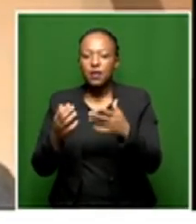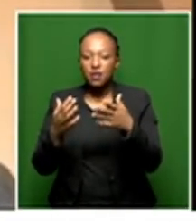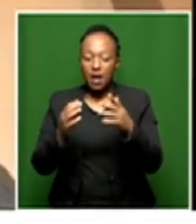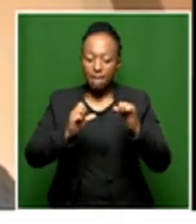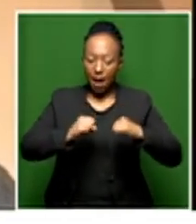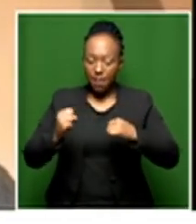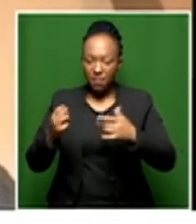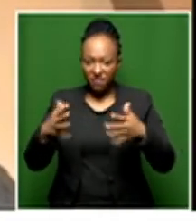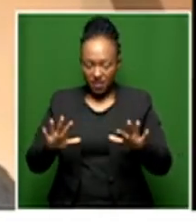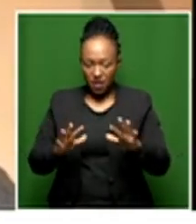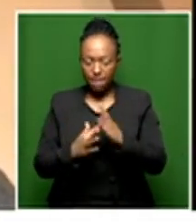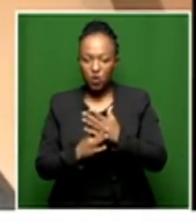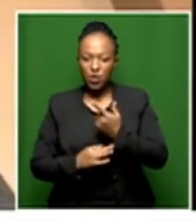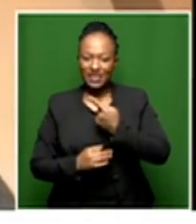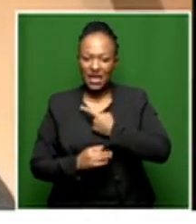the